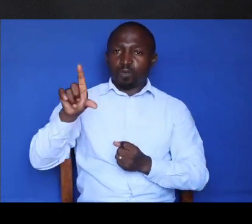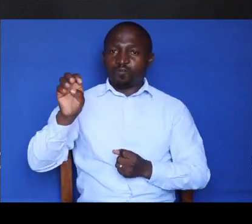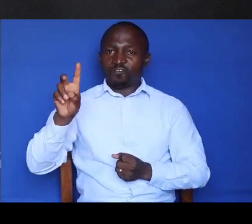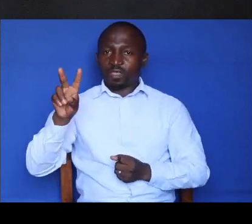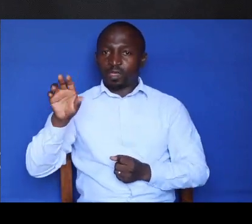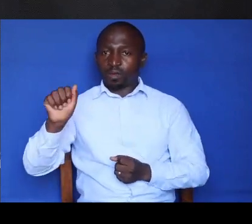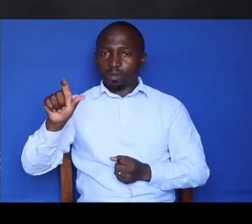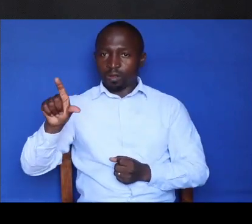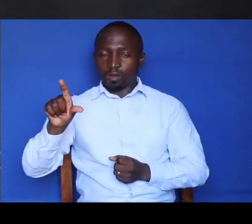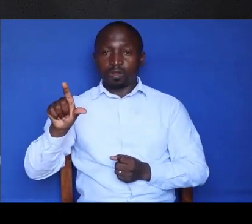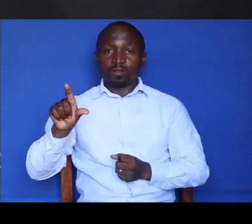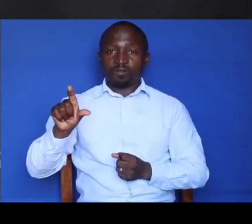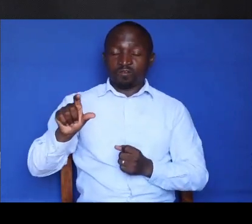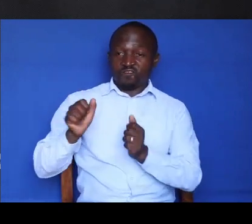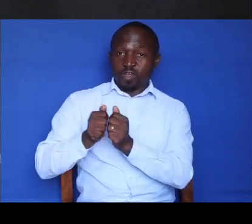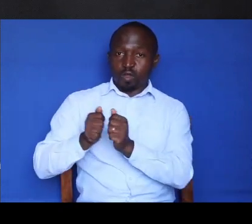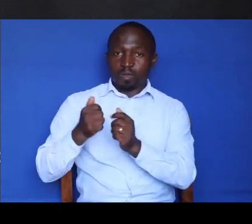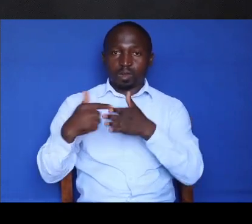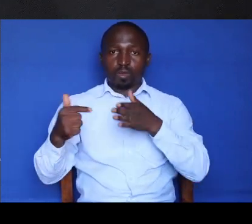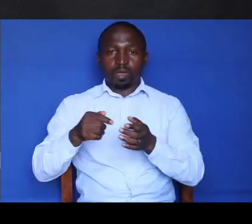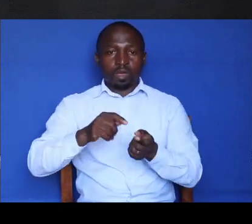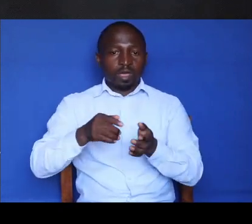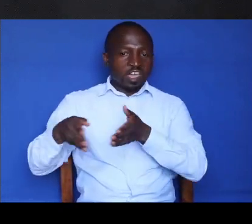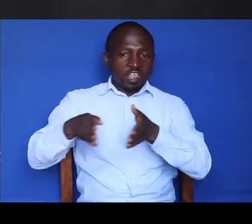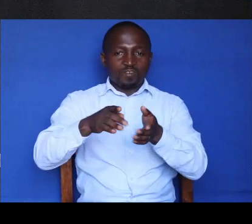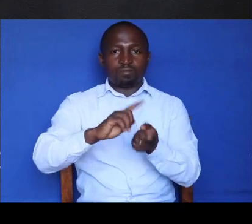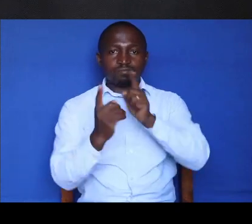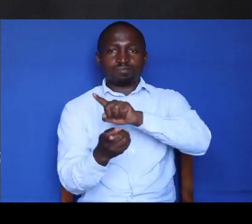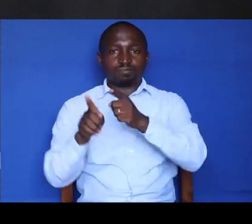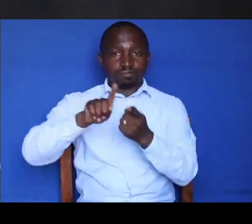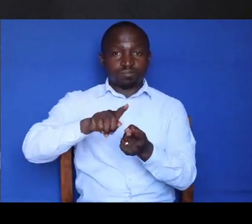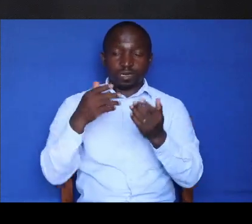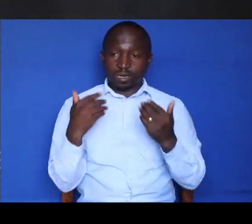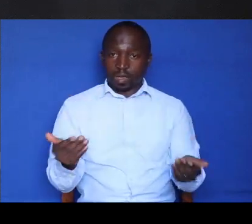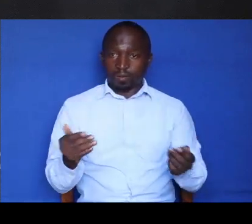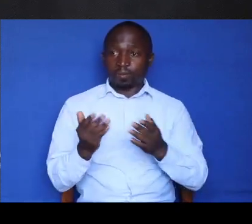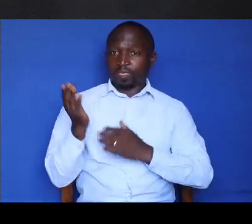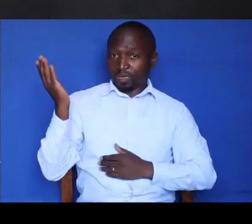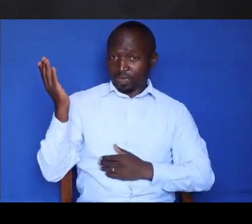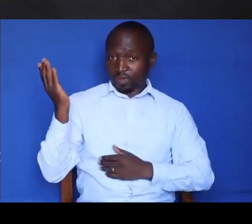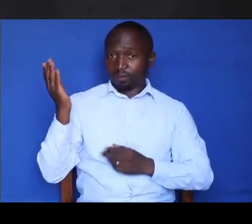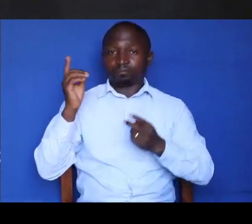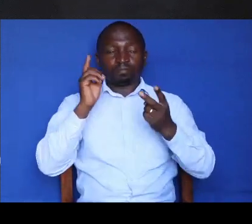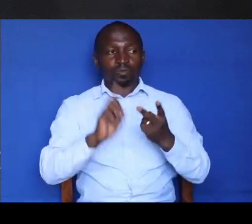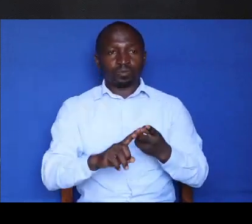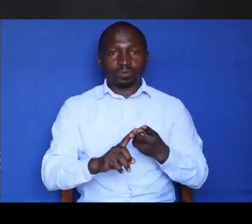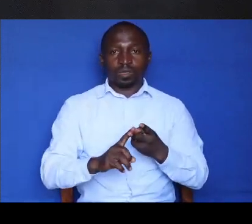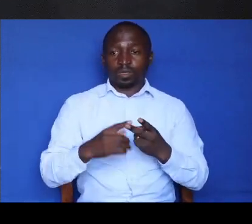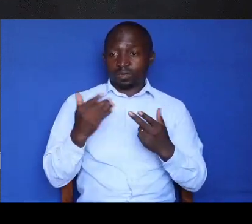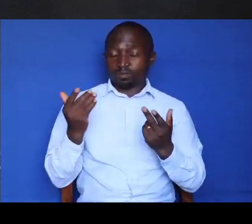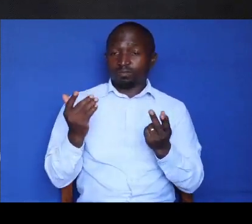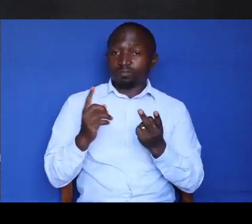rejuvenation. Therefore, erosional features in the lower course are considerable to those